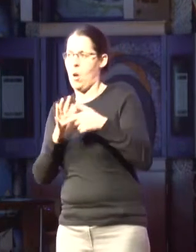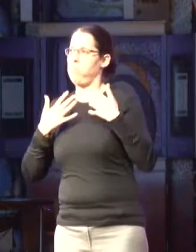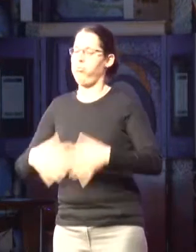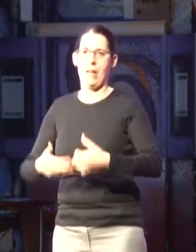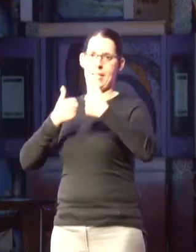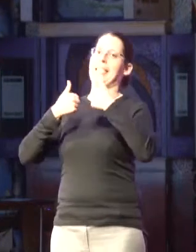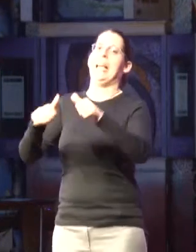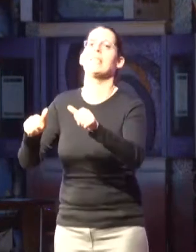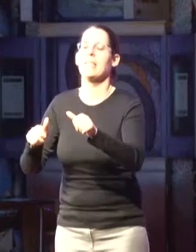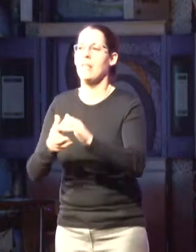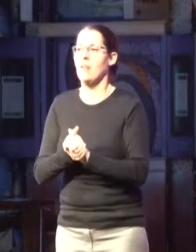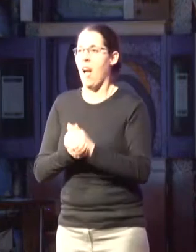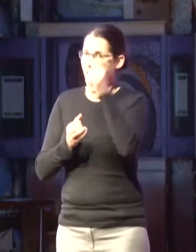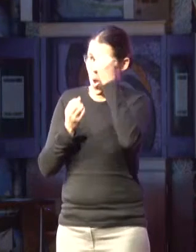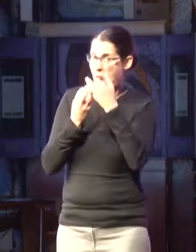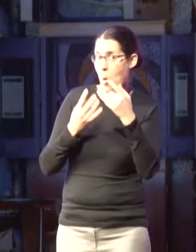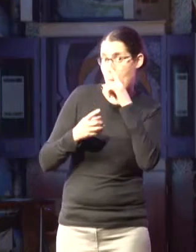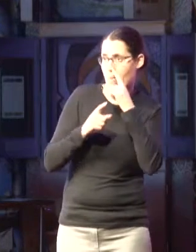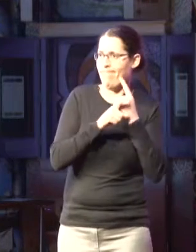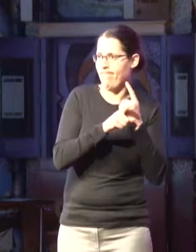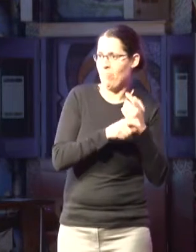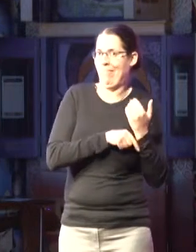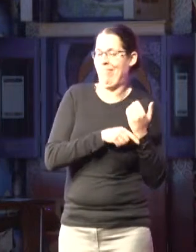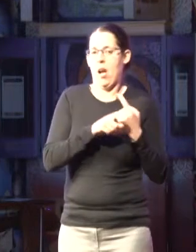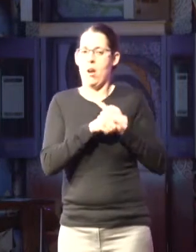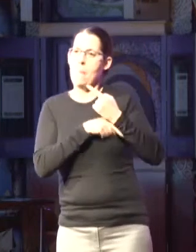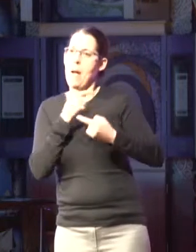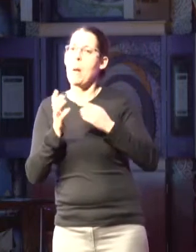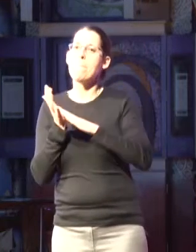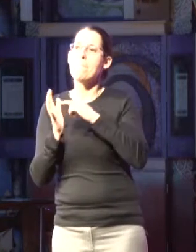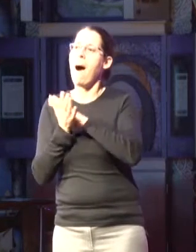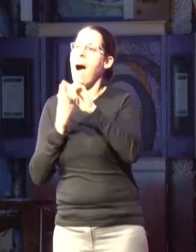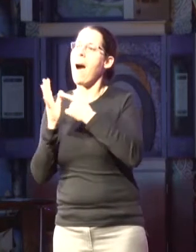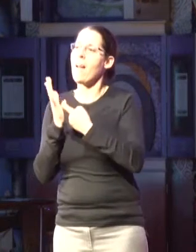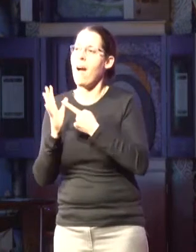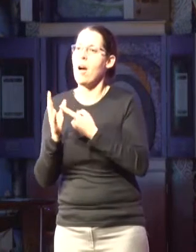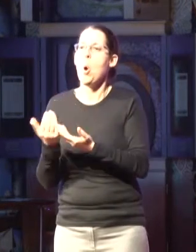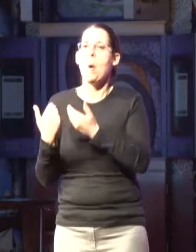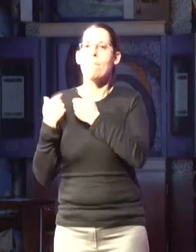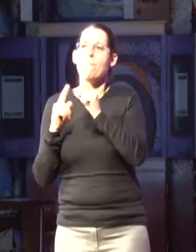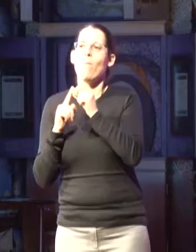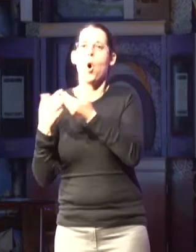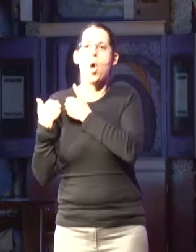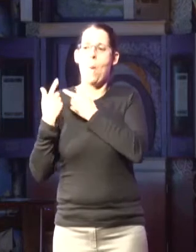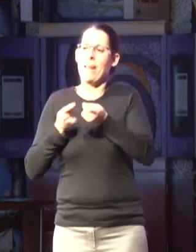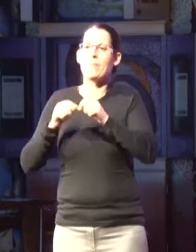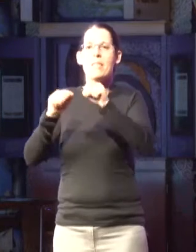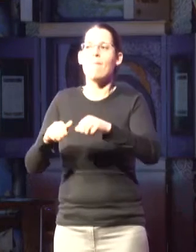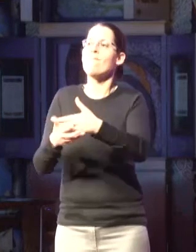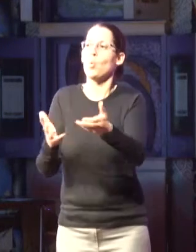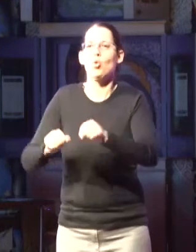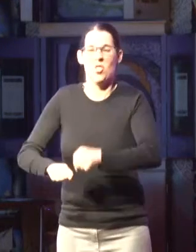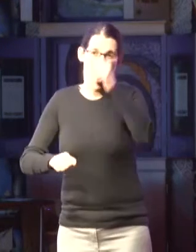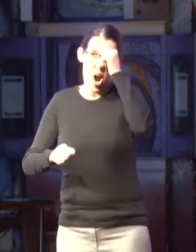a lot of people, I've been telling a lot of people lately about the Mahara portfolio management system for students, so I know that it's being used